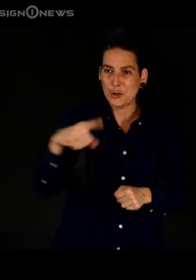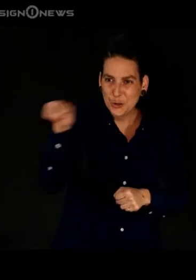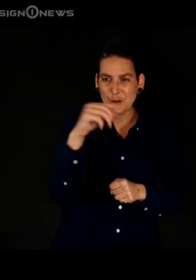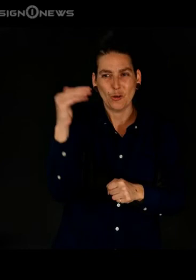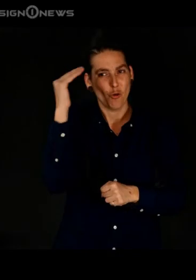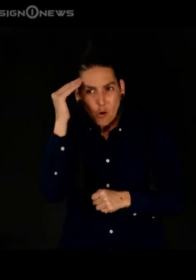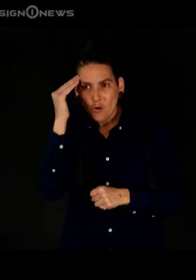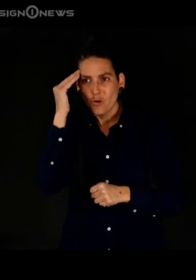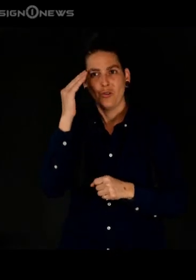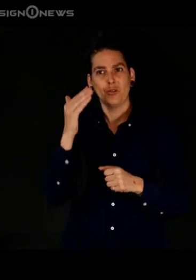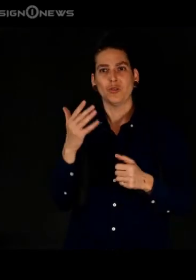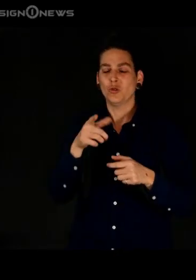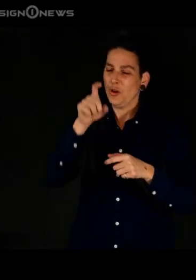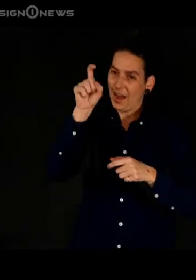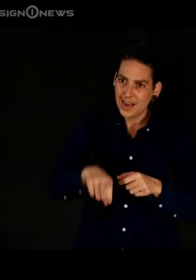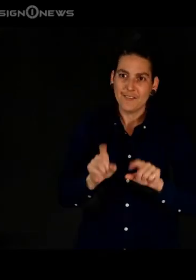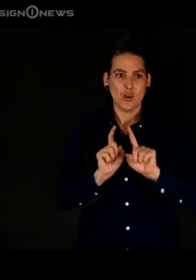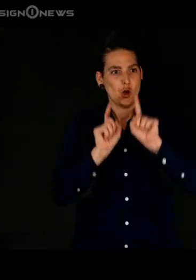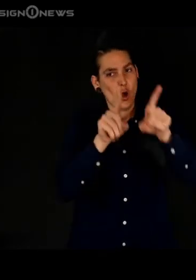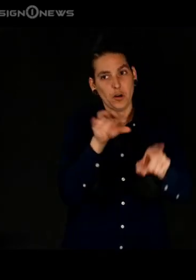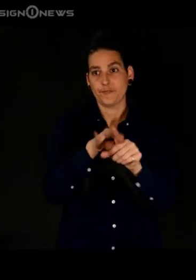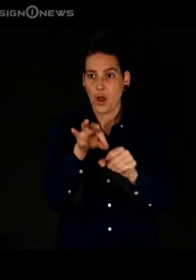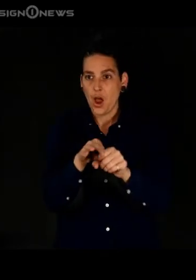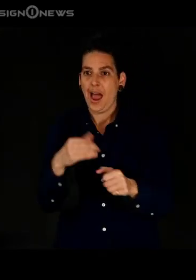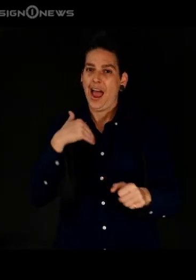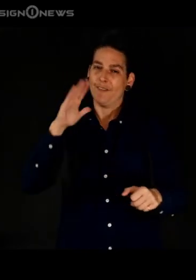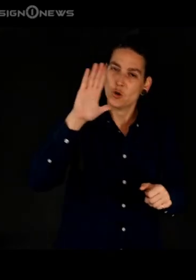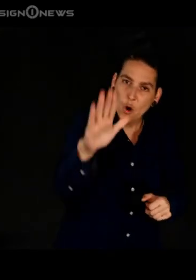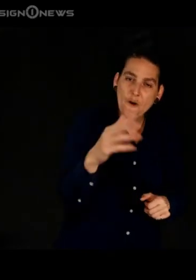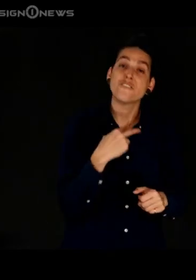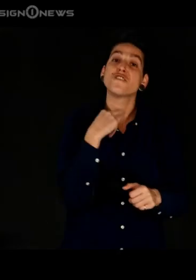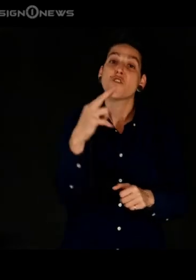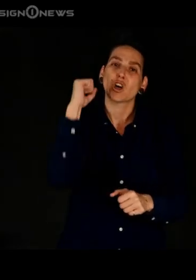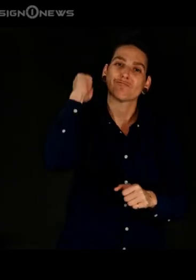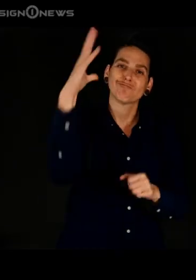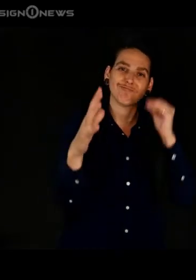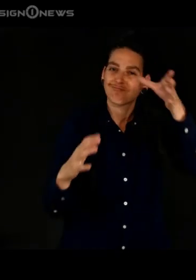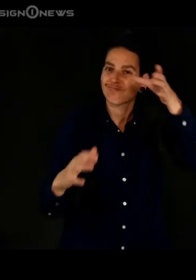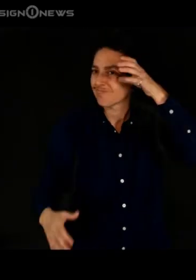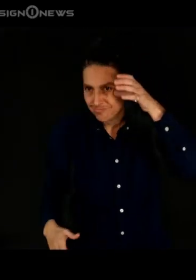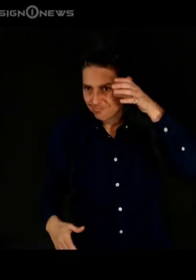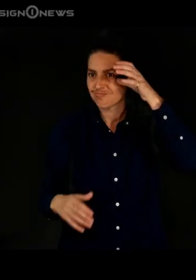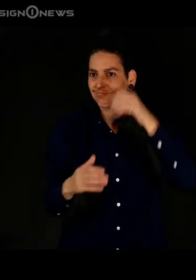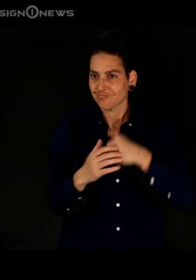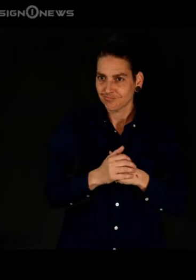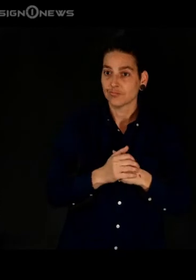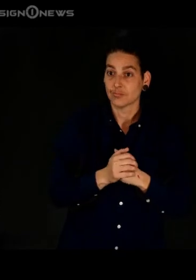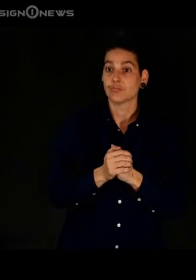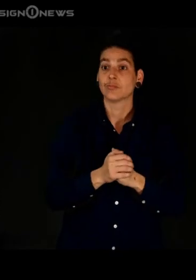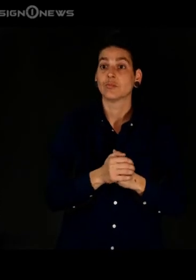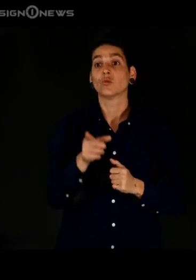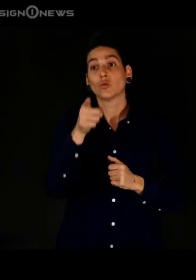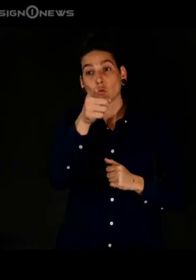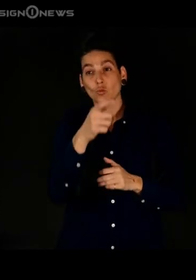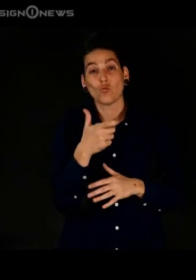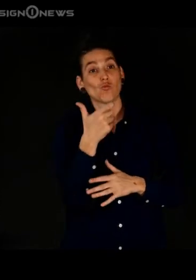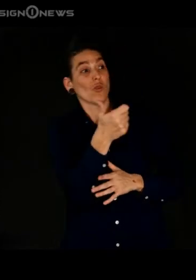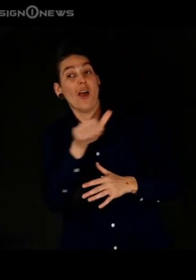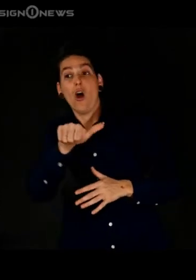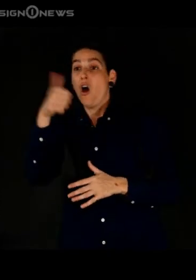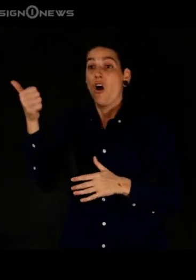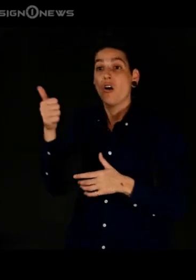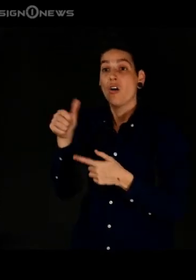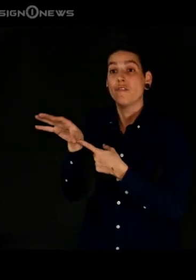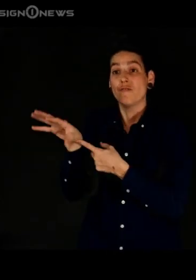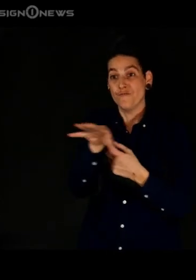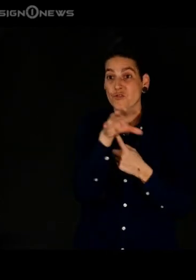need to go vote and have your voice heard. You can watch our other videos for more